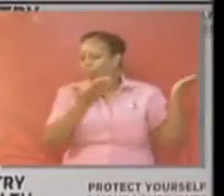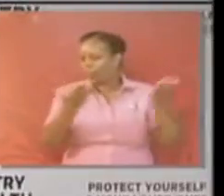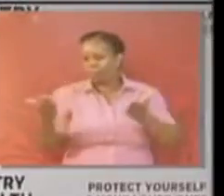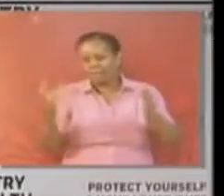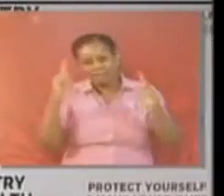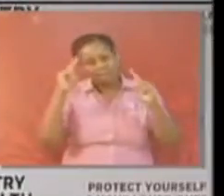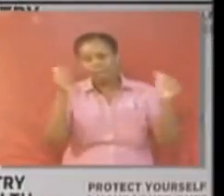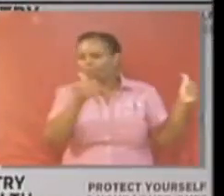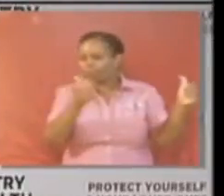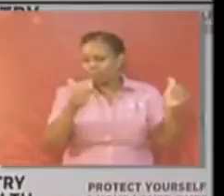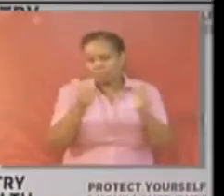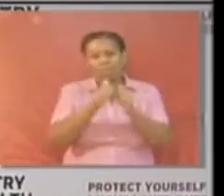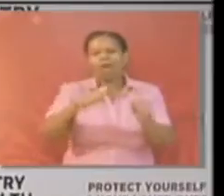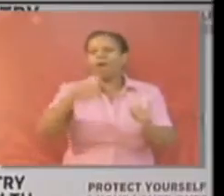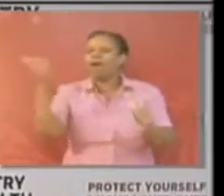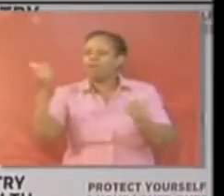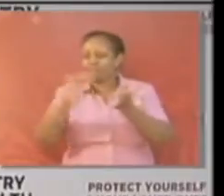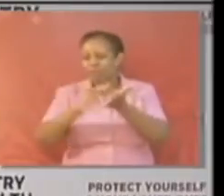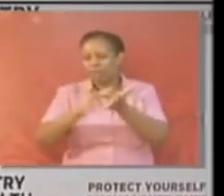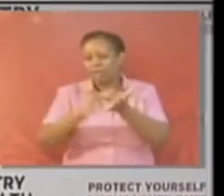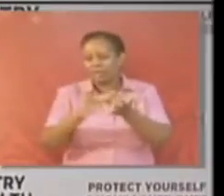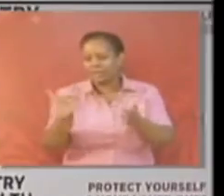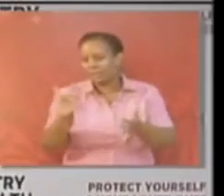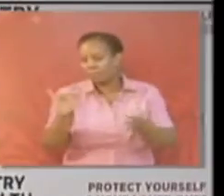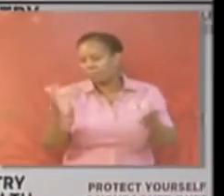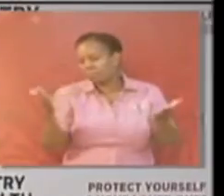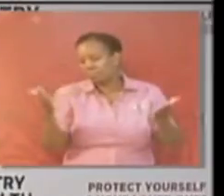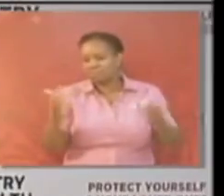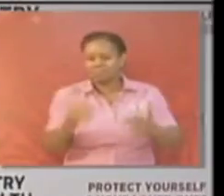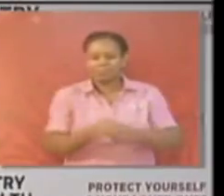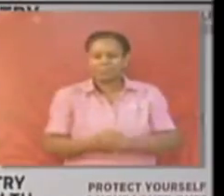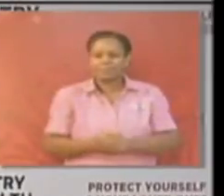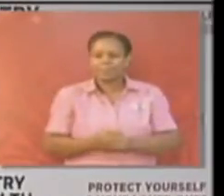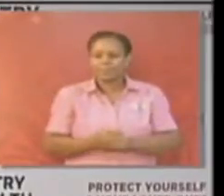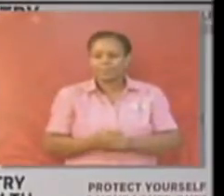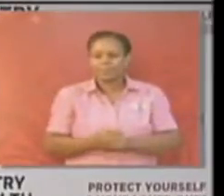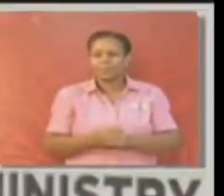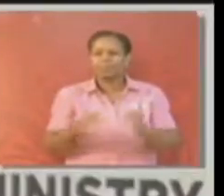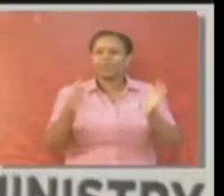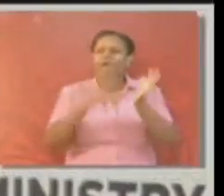If I may add, prior, so in terms of the registration process, we will